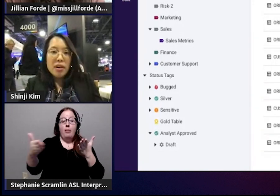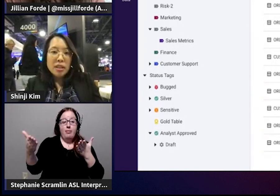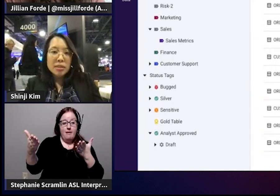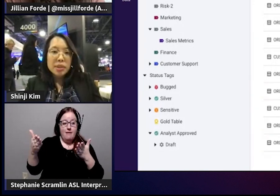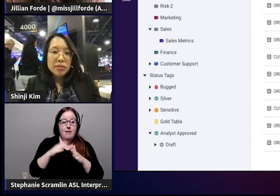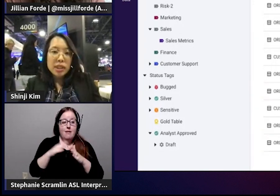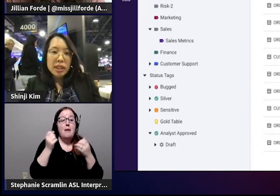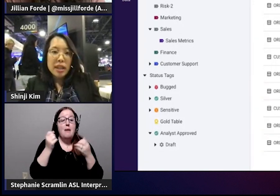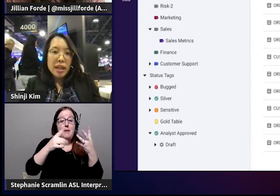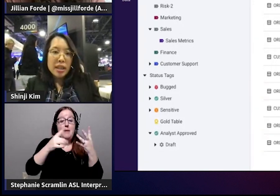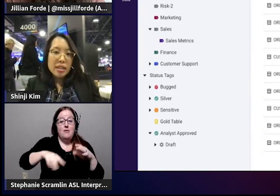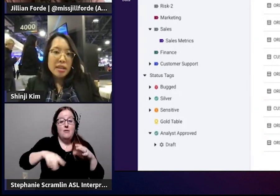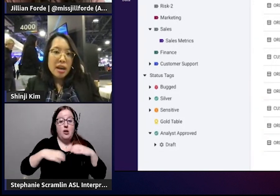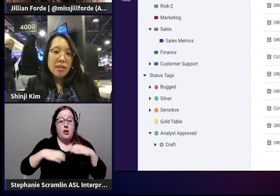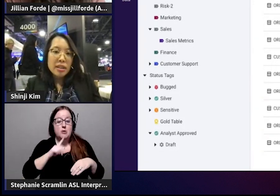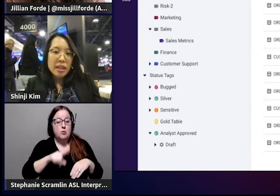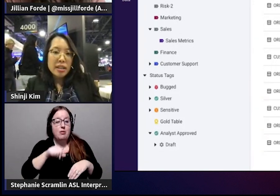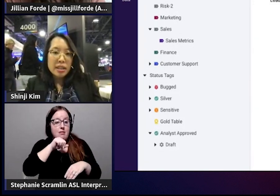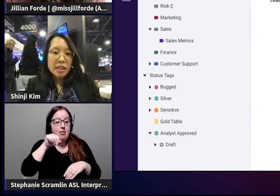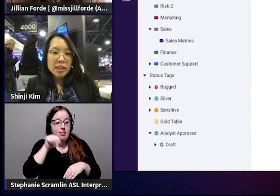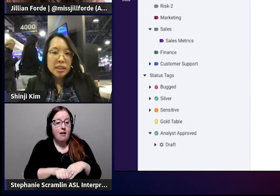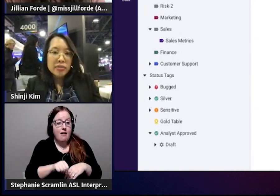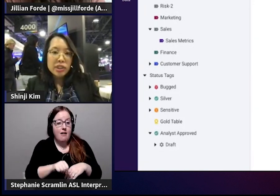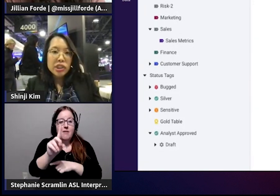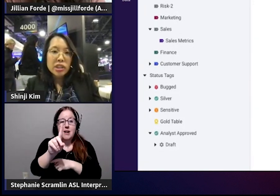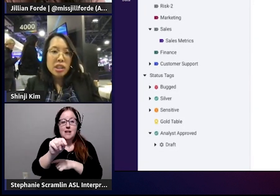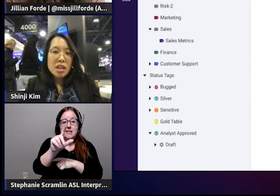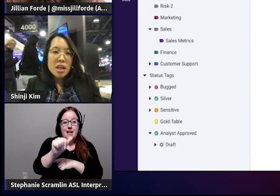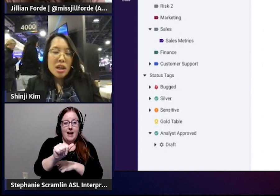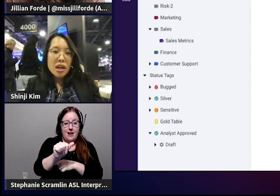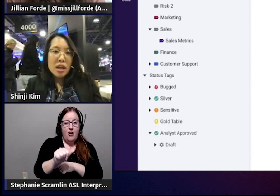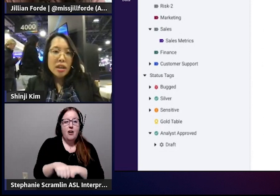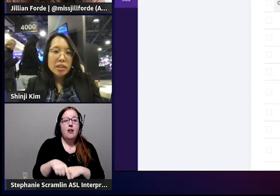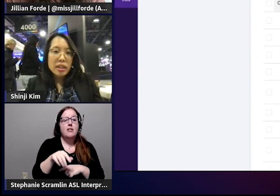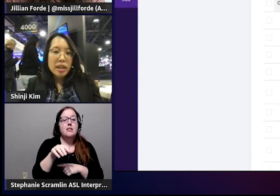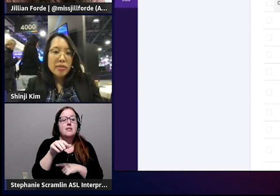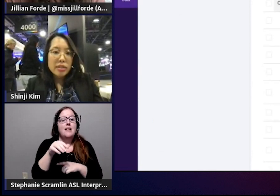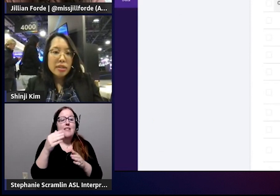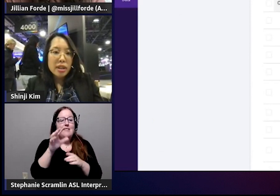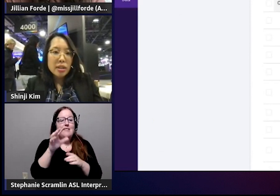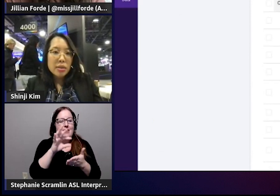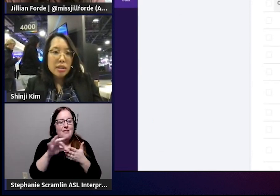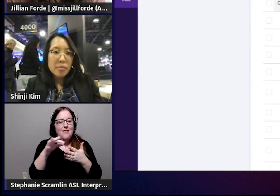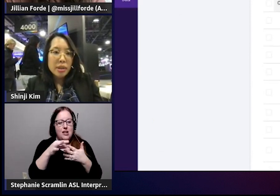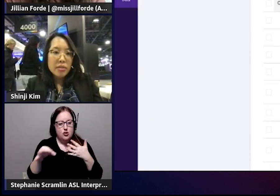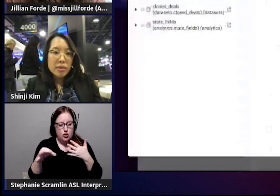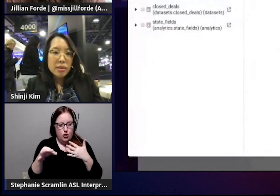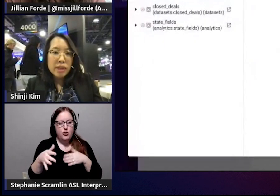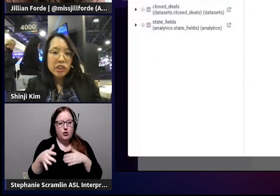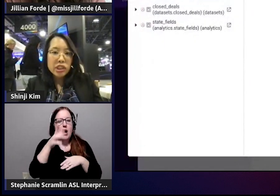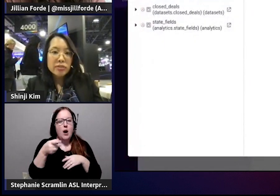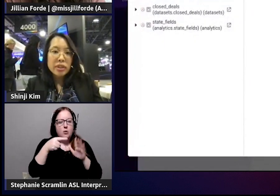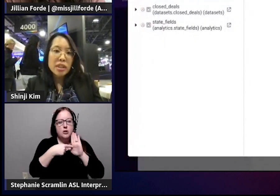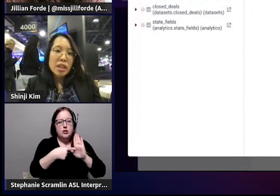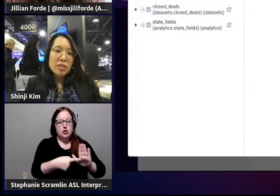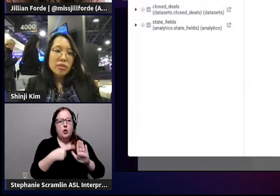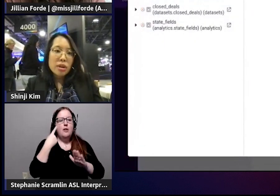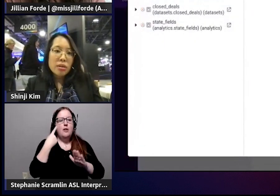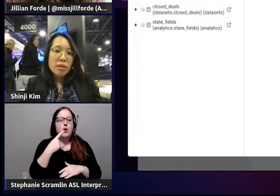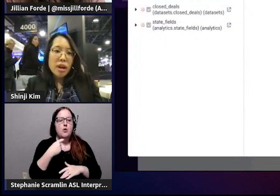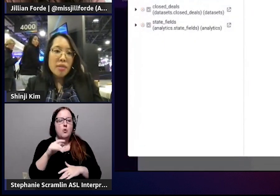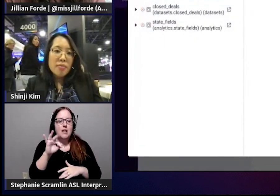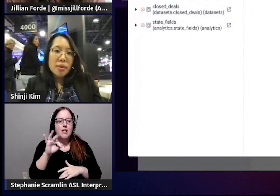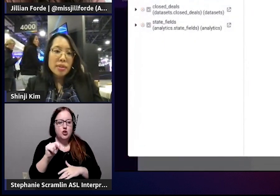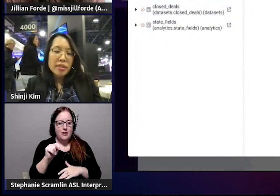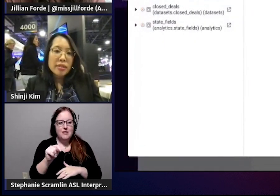of our customers really like is our data lineage feature. I actually have this loaded up here for Redshift.